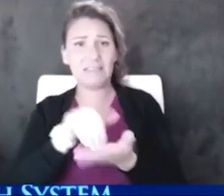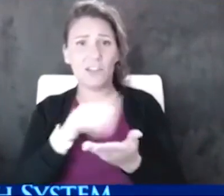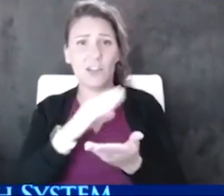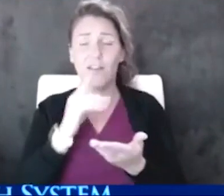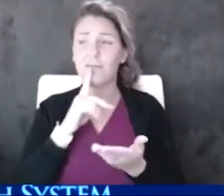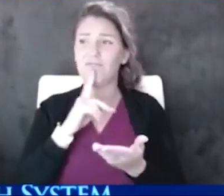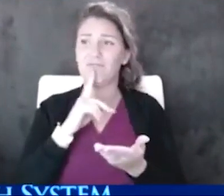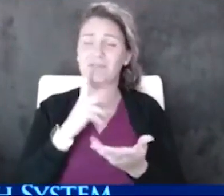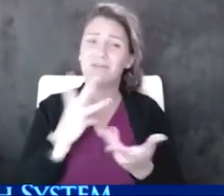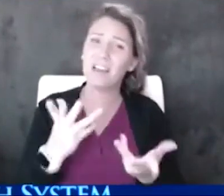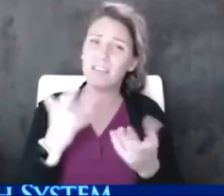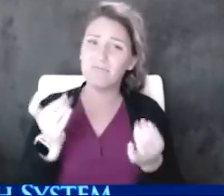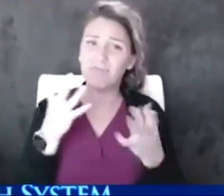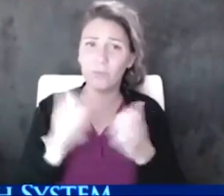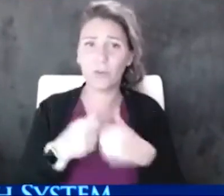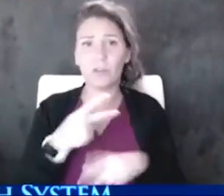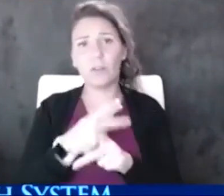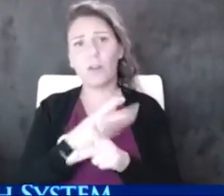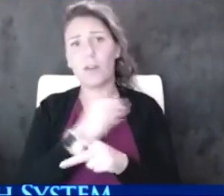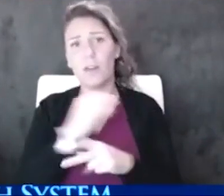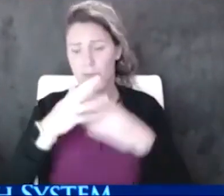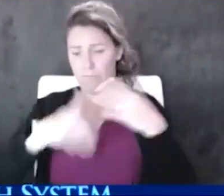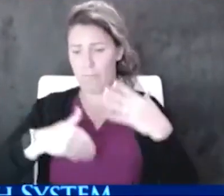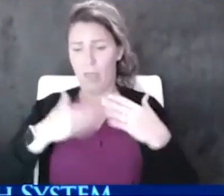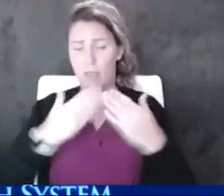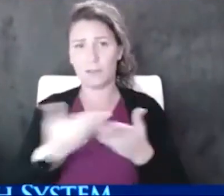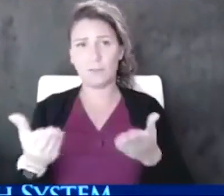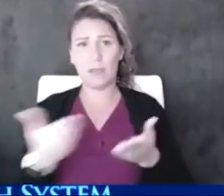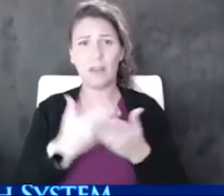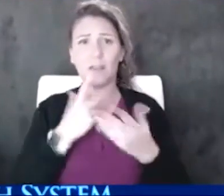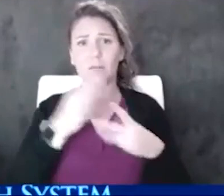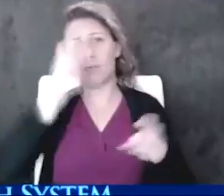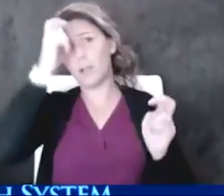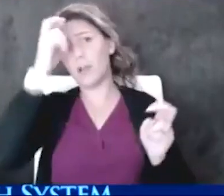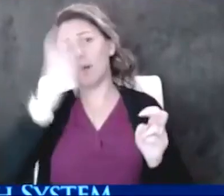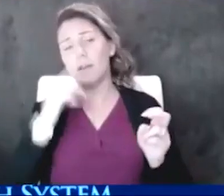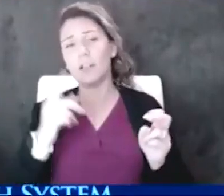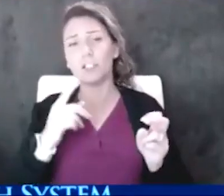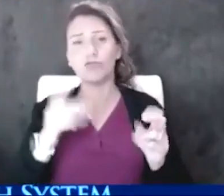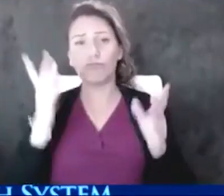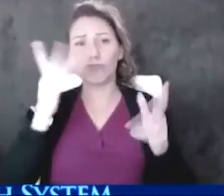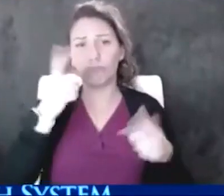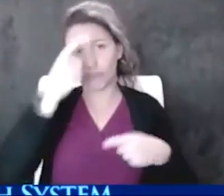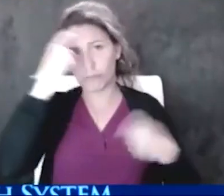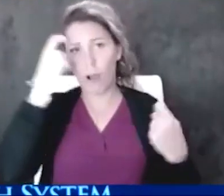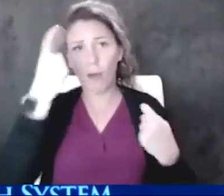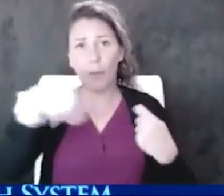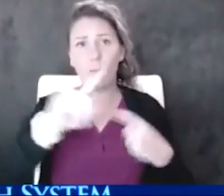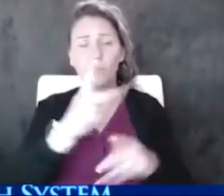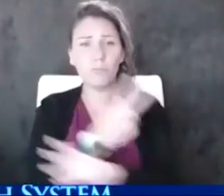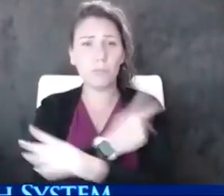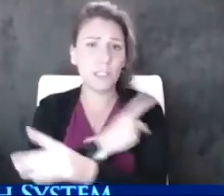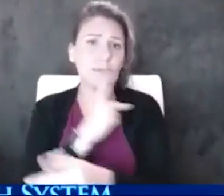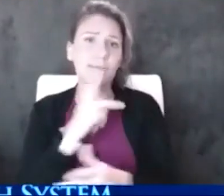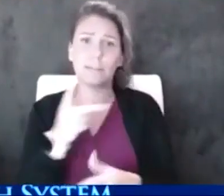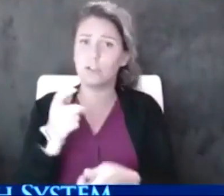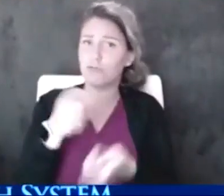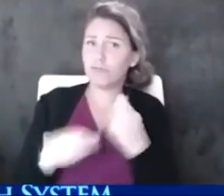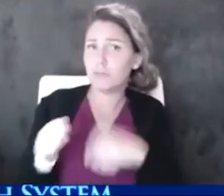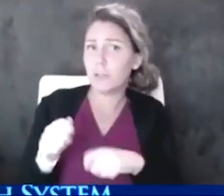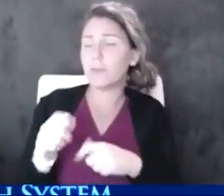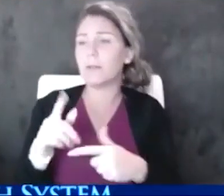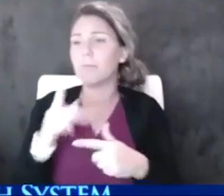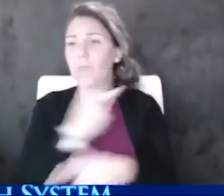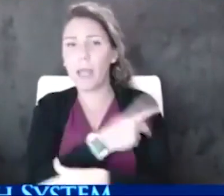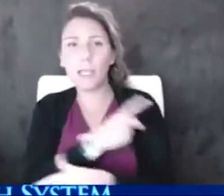supply, you can't take care of the really critically ill or the trauma patients and folks who come in, and the transplant patients, the bone marrow patients. I mean, you